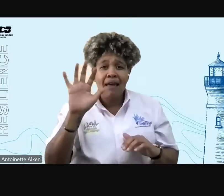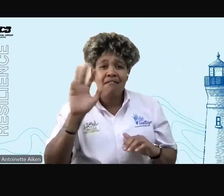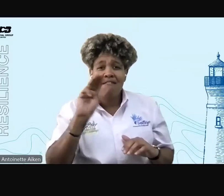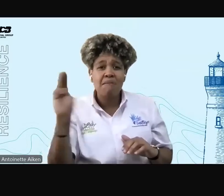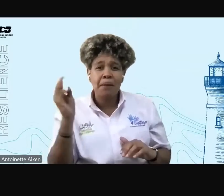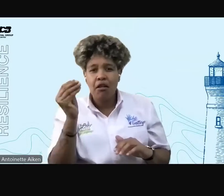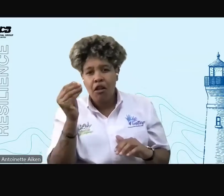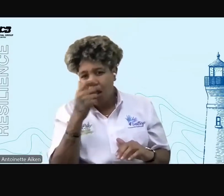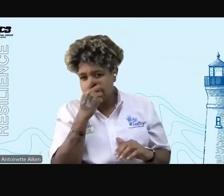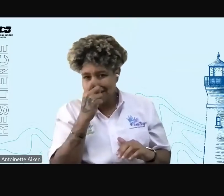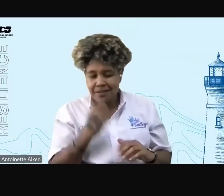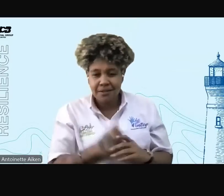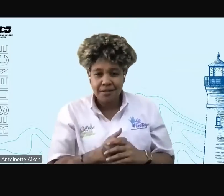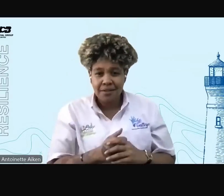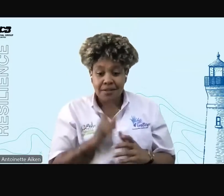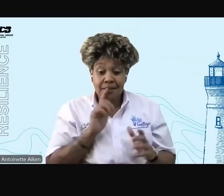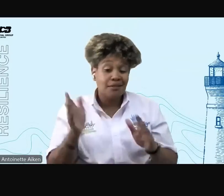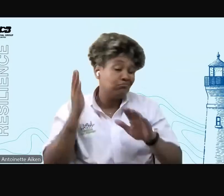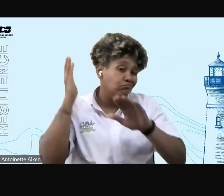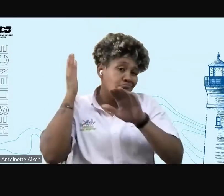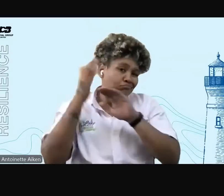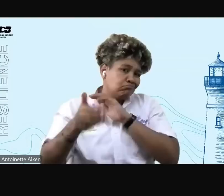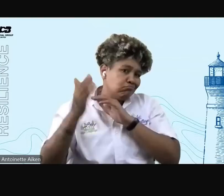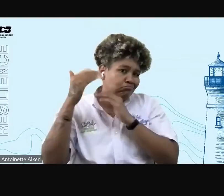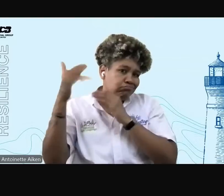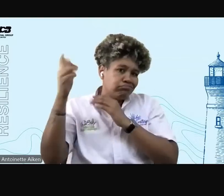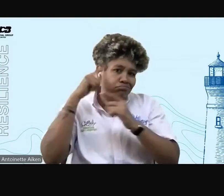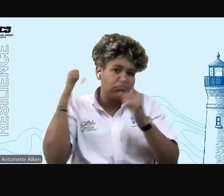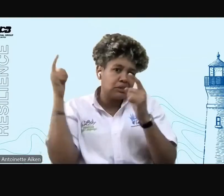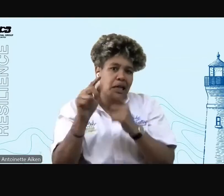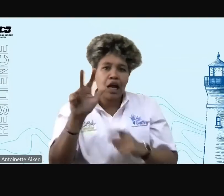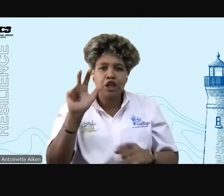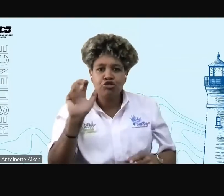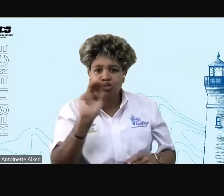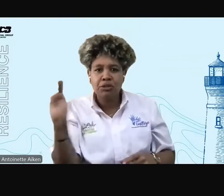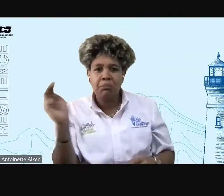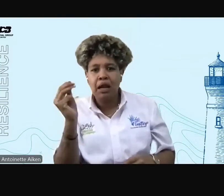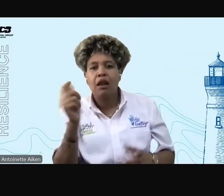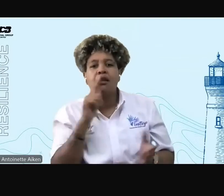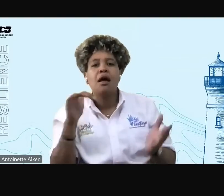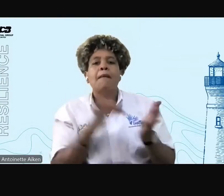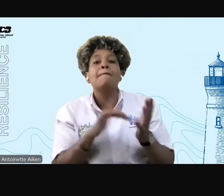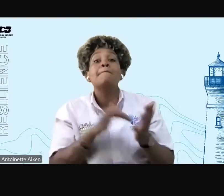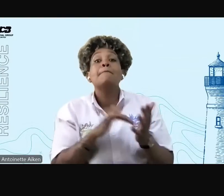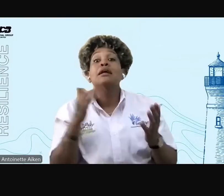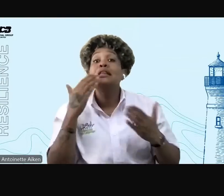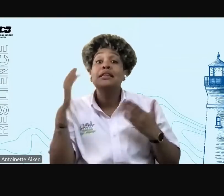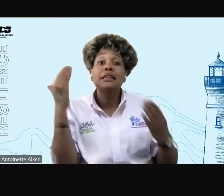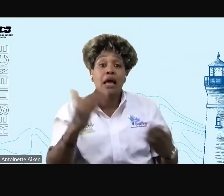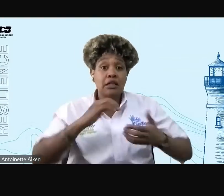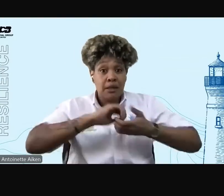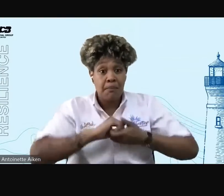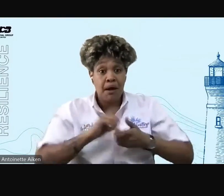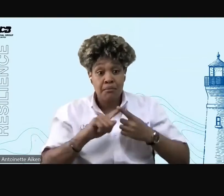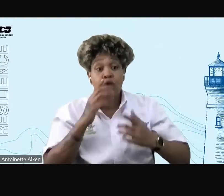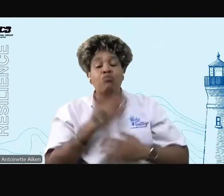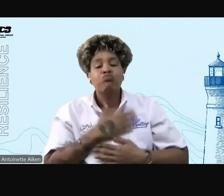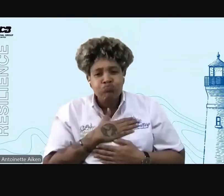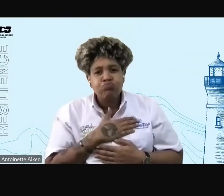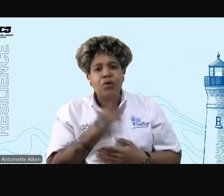million, surpassing the initial target of $300 million, thanks to the partnerships and the generosity of